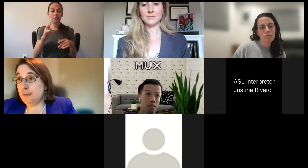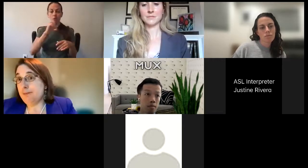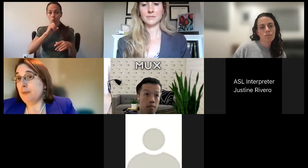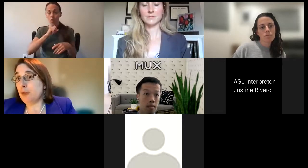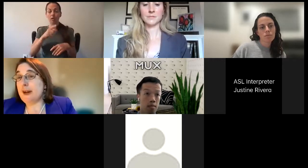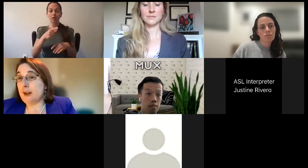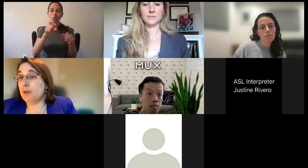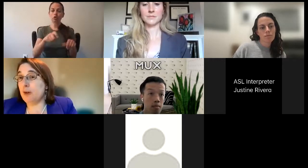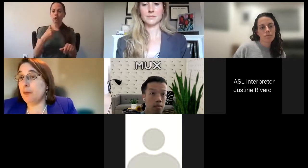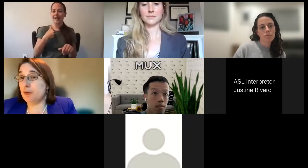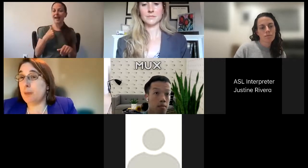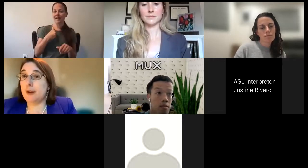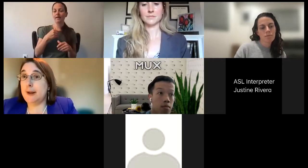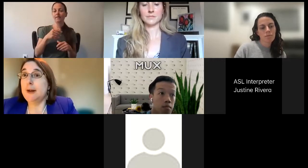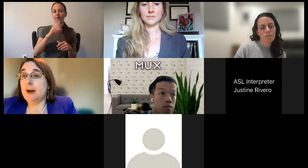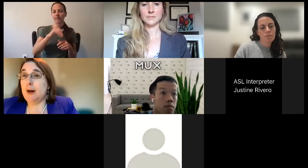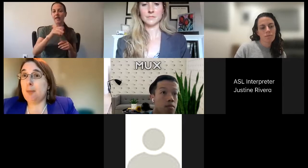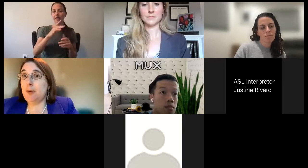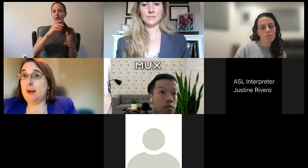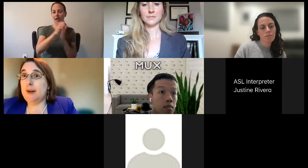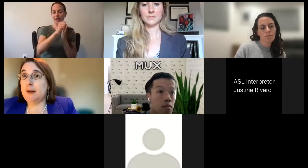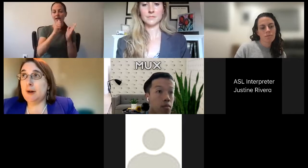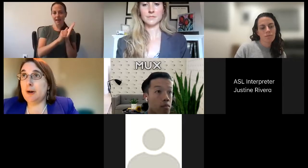to it. So that can also help you start planning